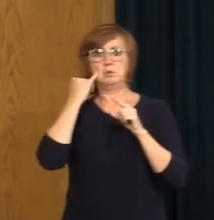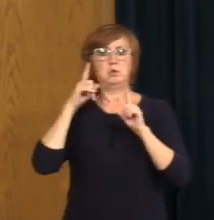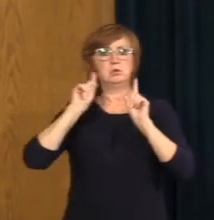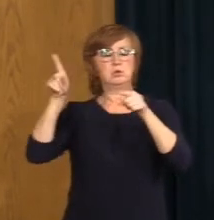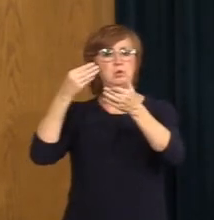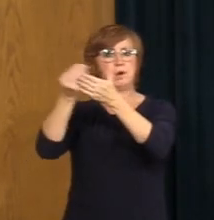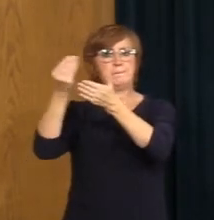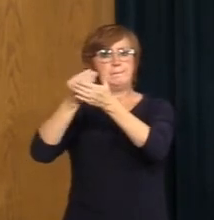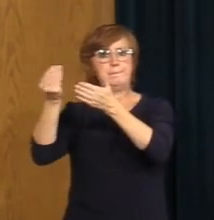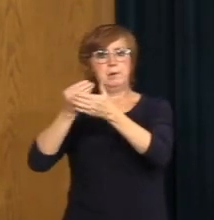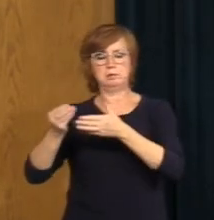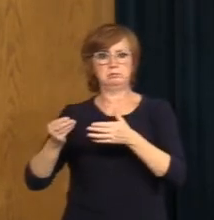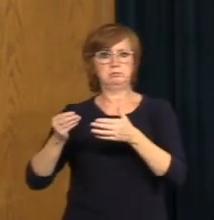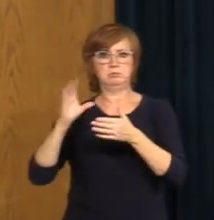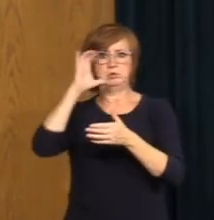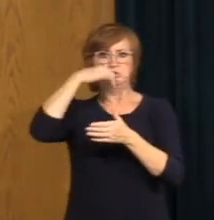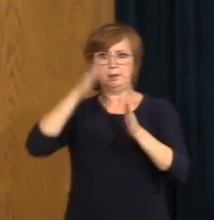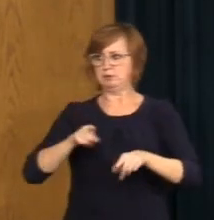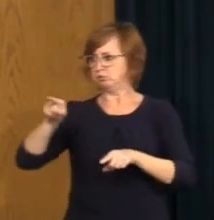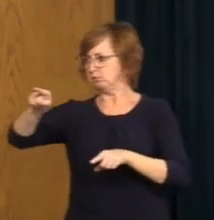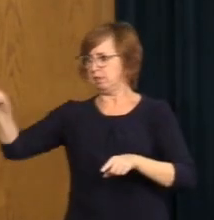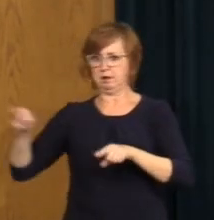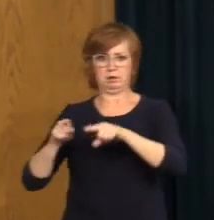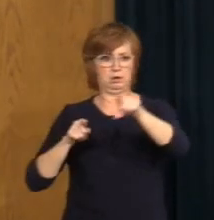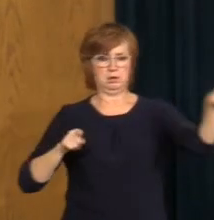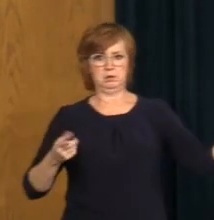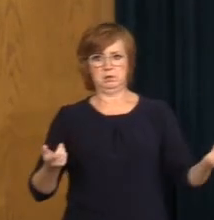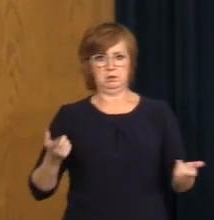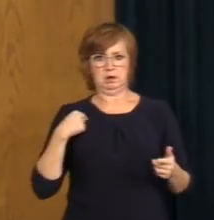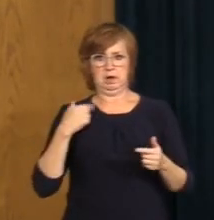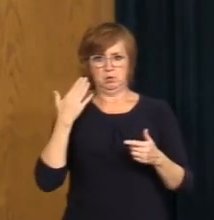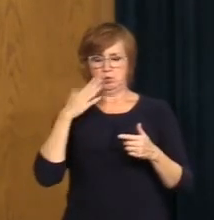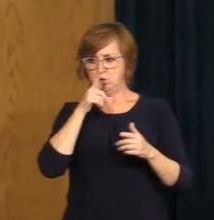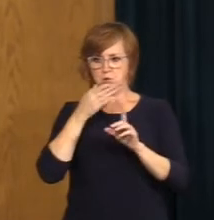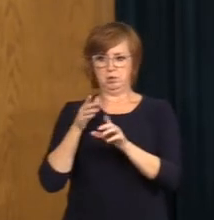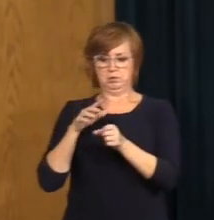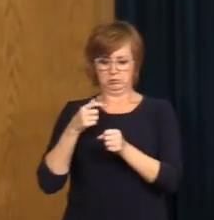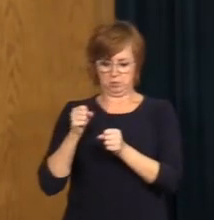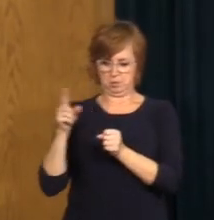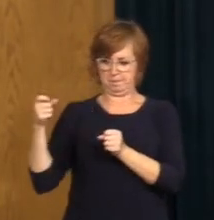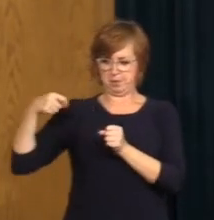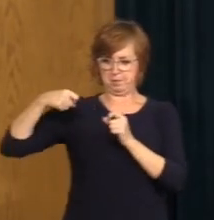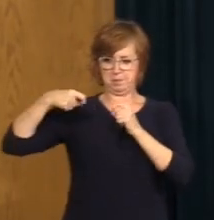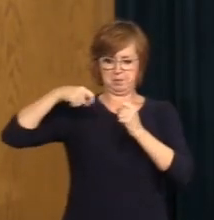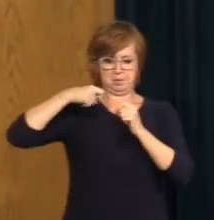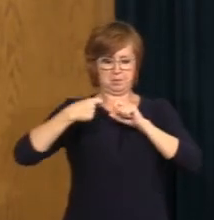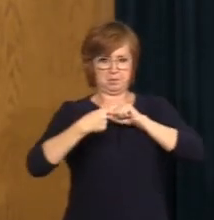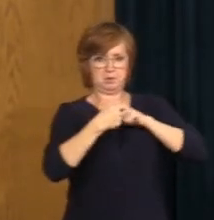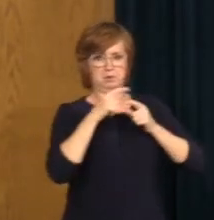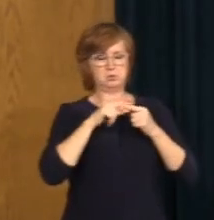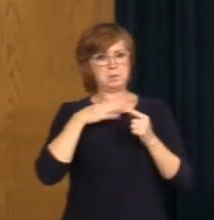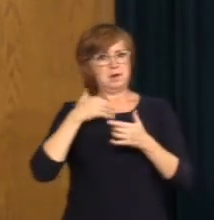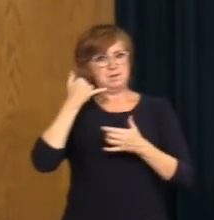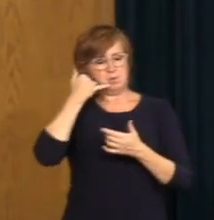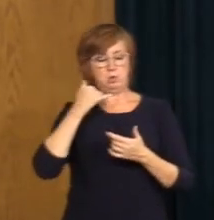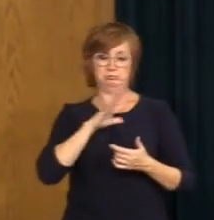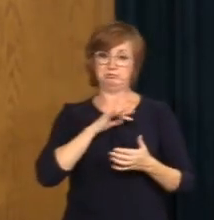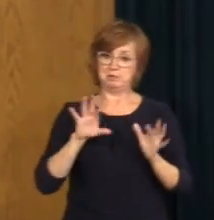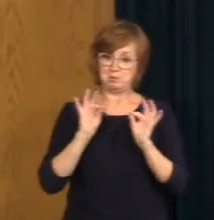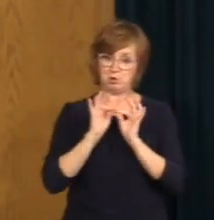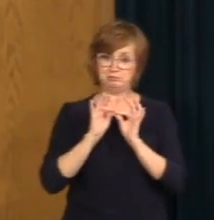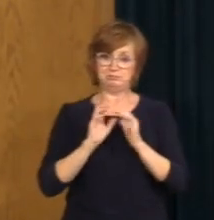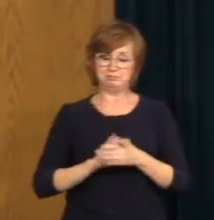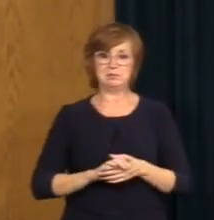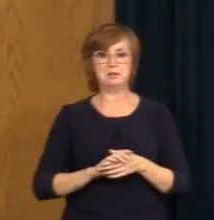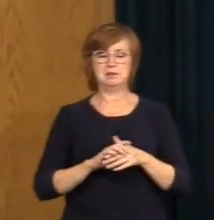app download and active is important in my view. I would say very important, and it's only